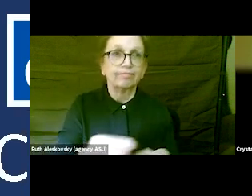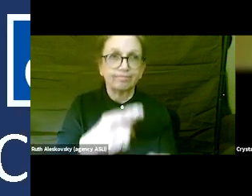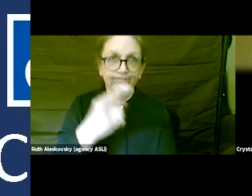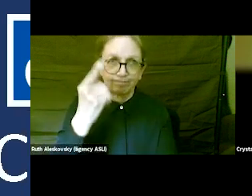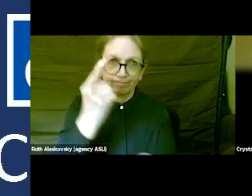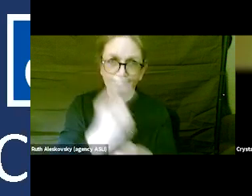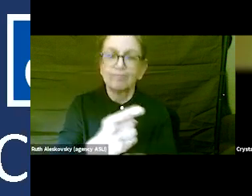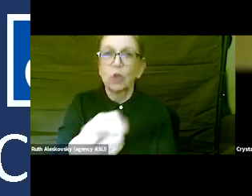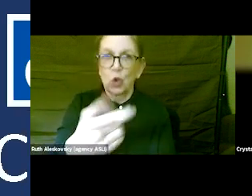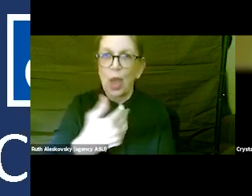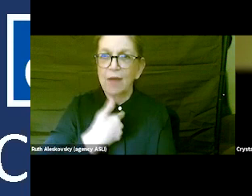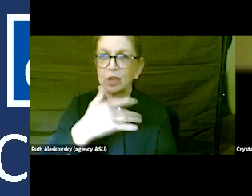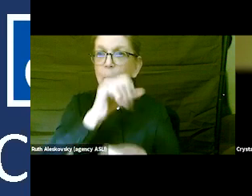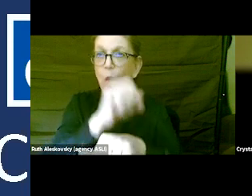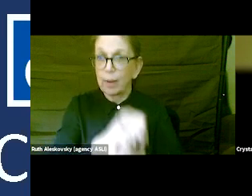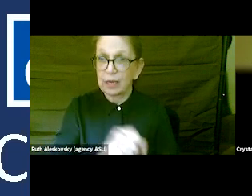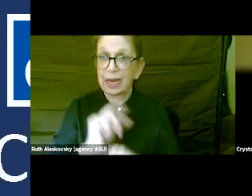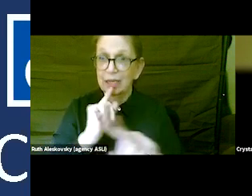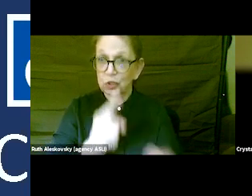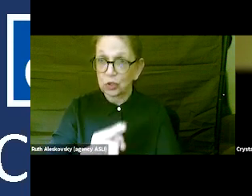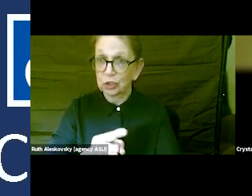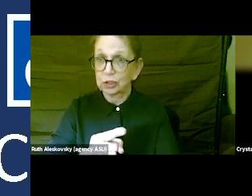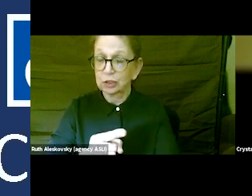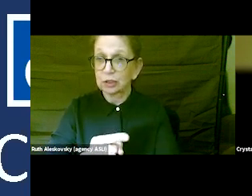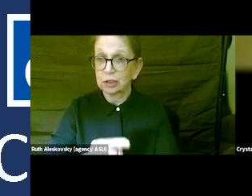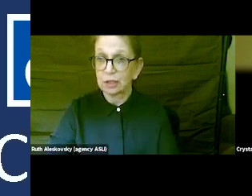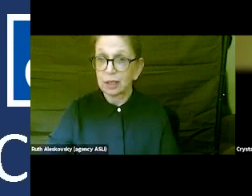steps. So as a former